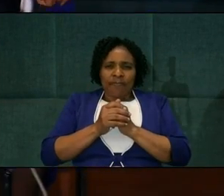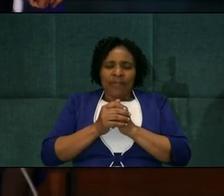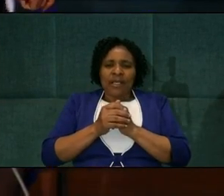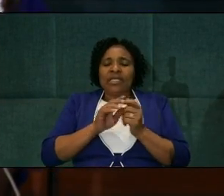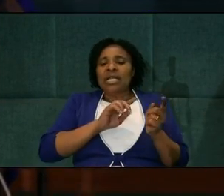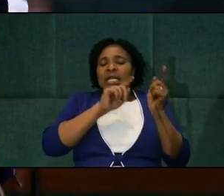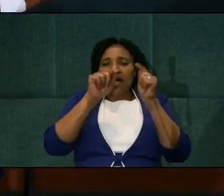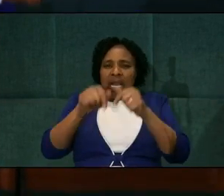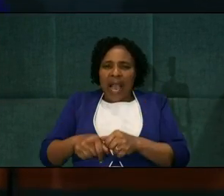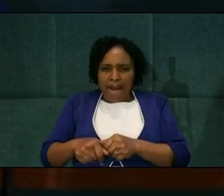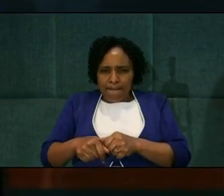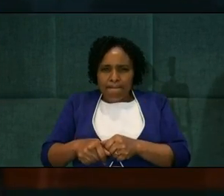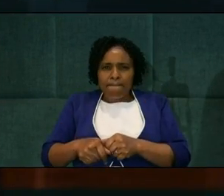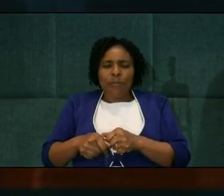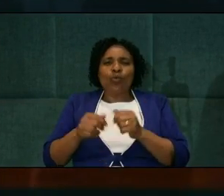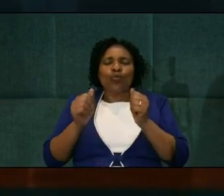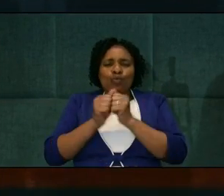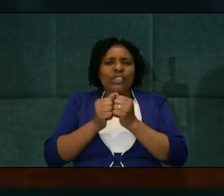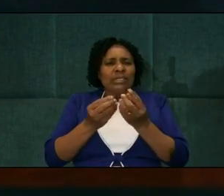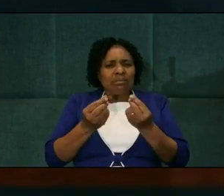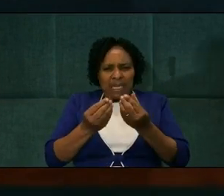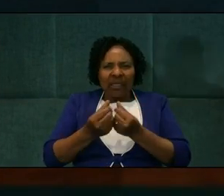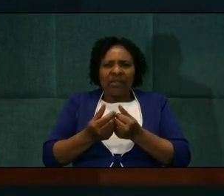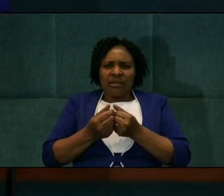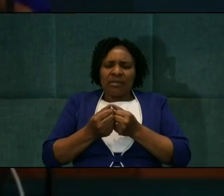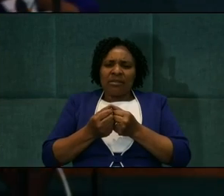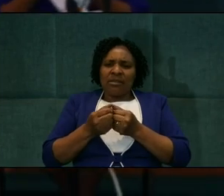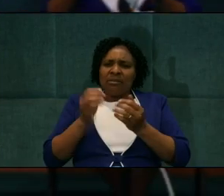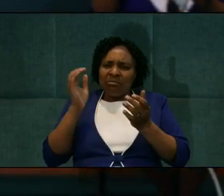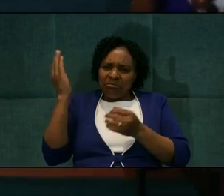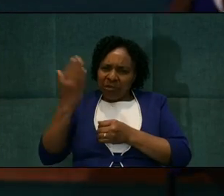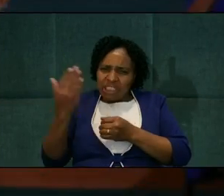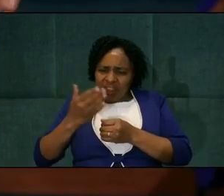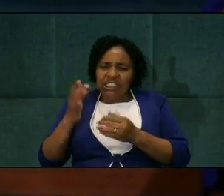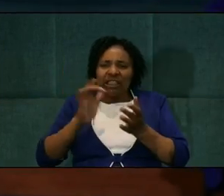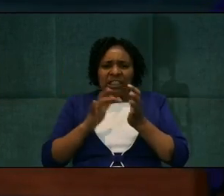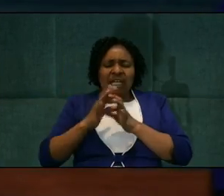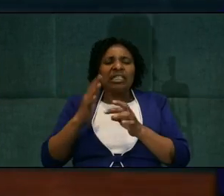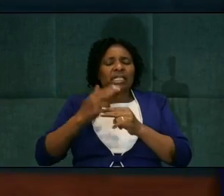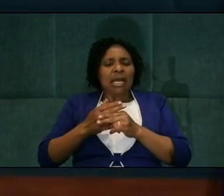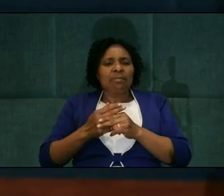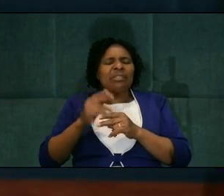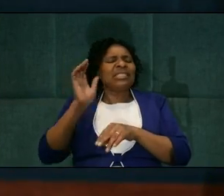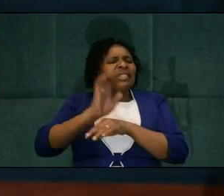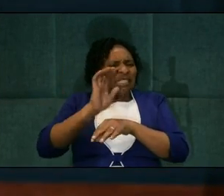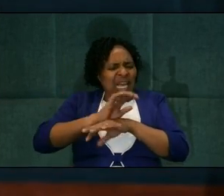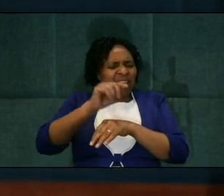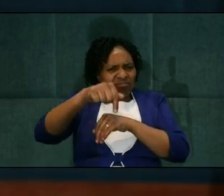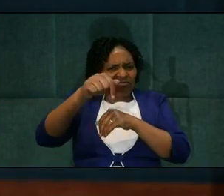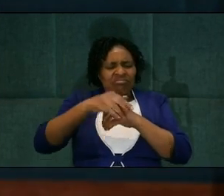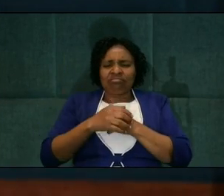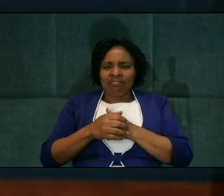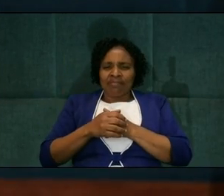They'll come in. My name. Where do people preach in Jesus' name? Church.